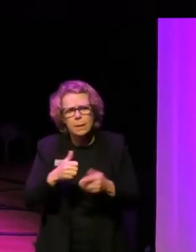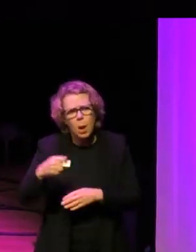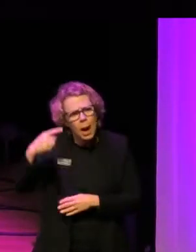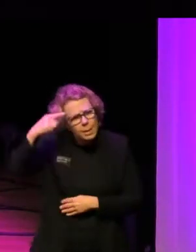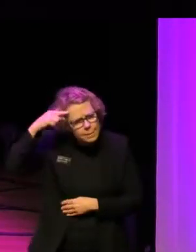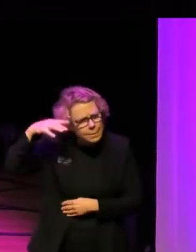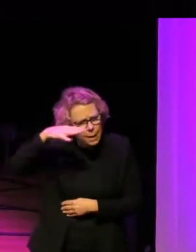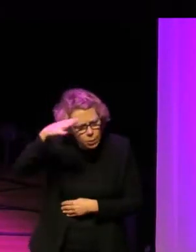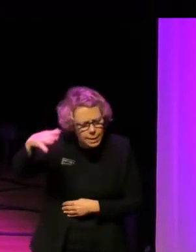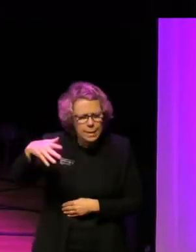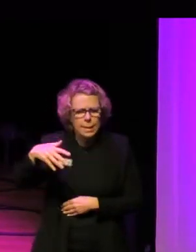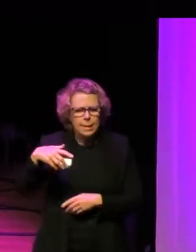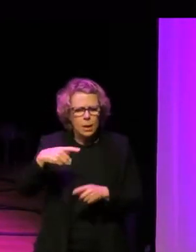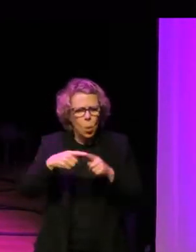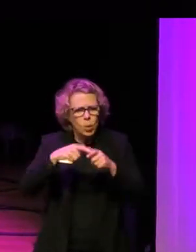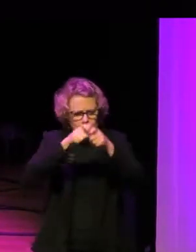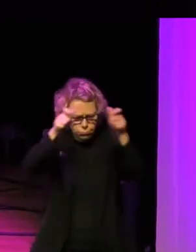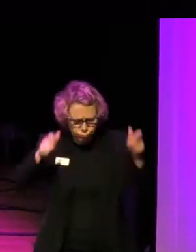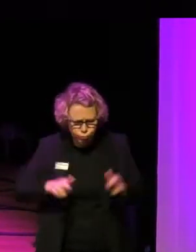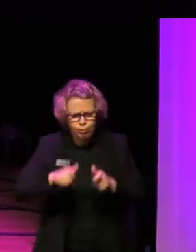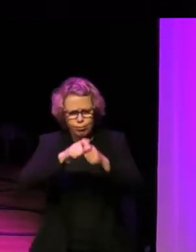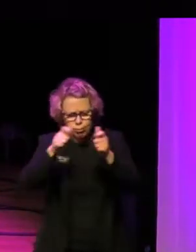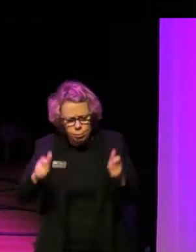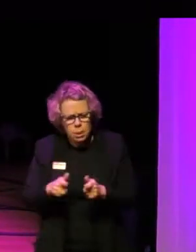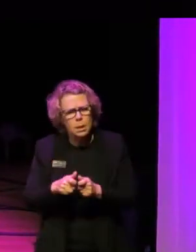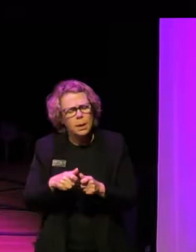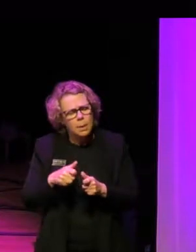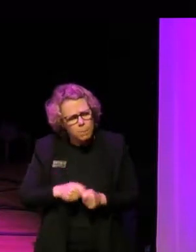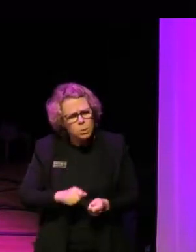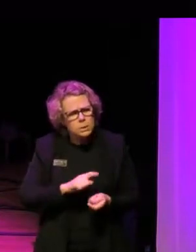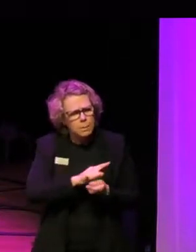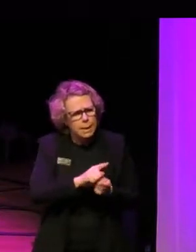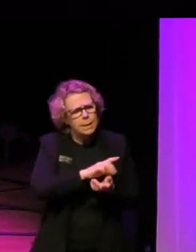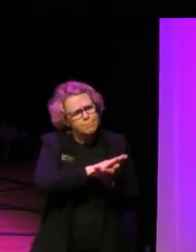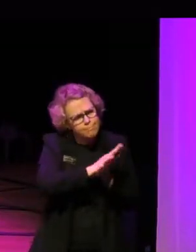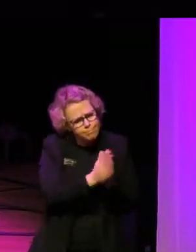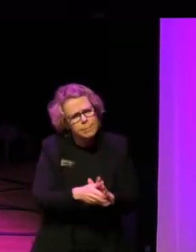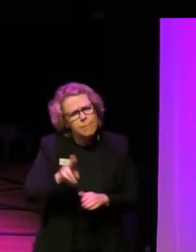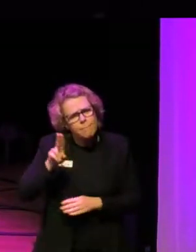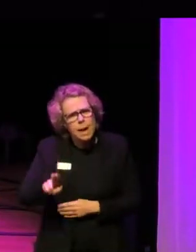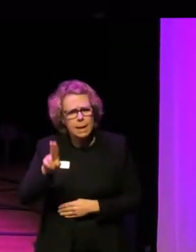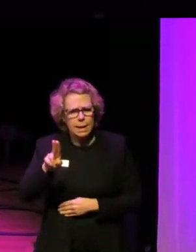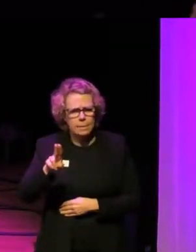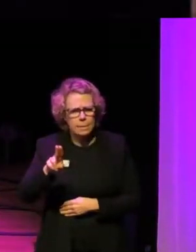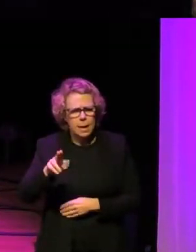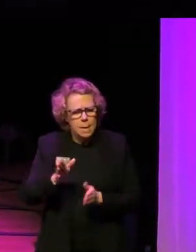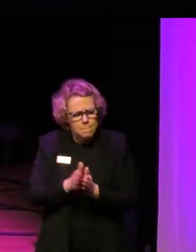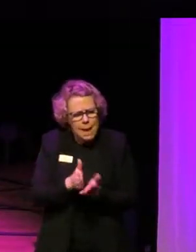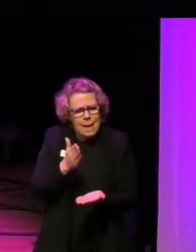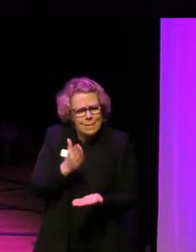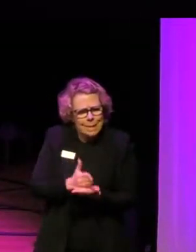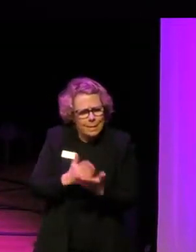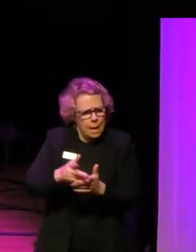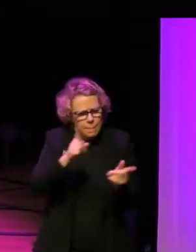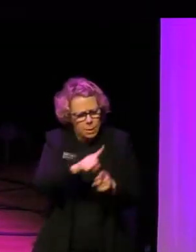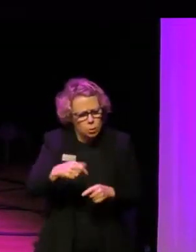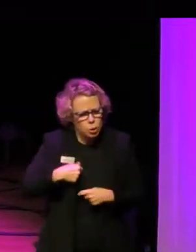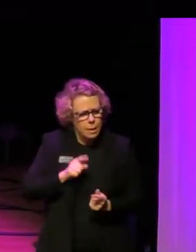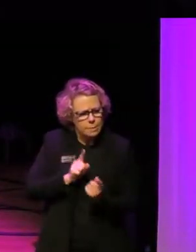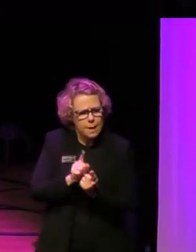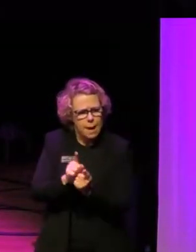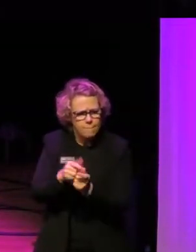about the concepts. It should be about in real life, with the real people that I meet every